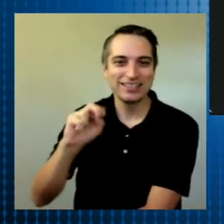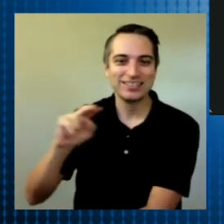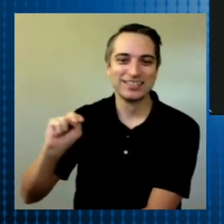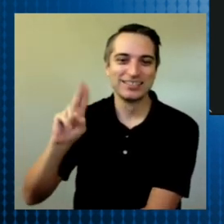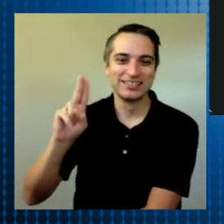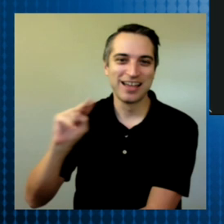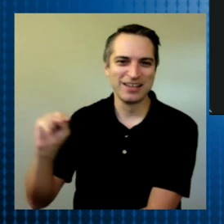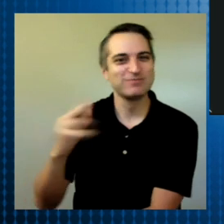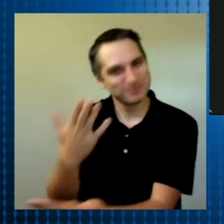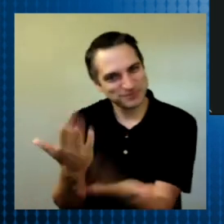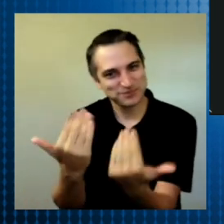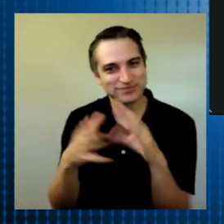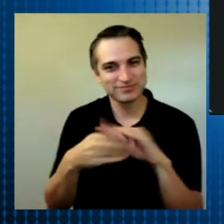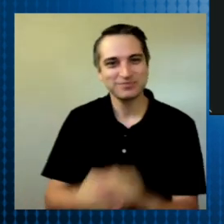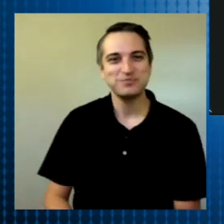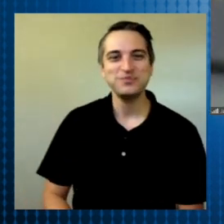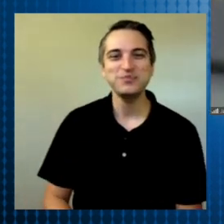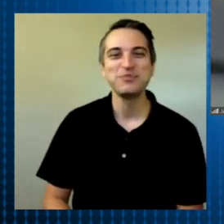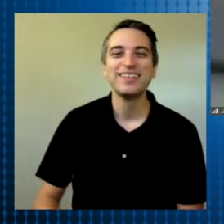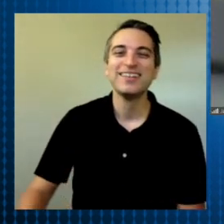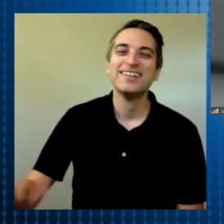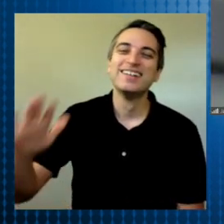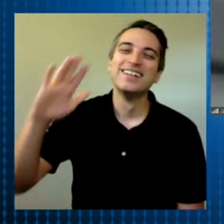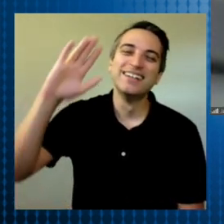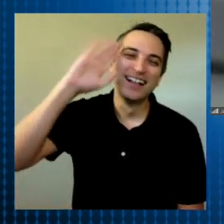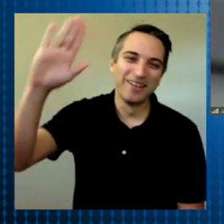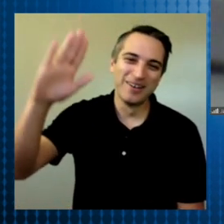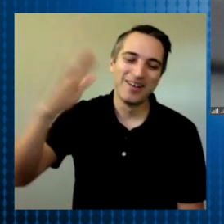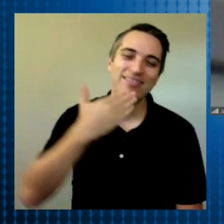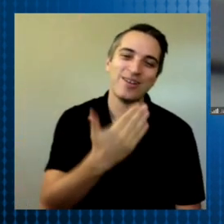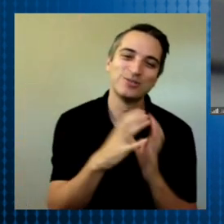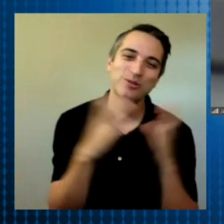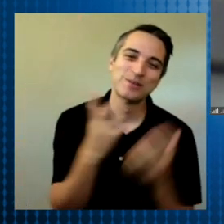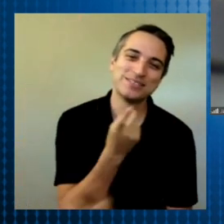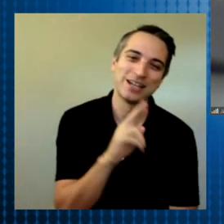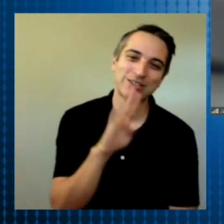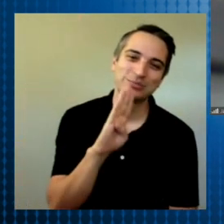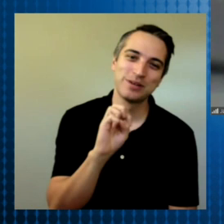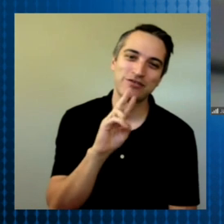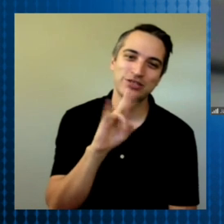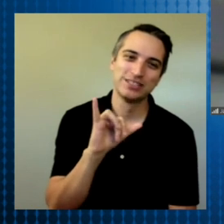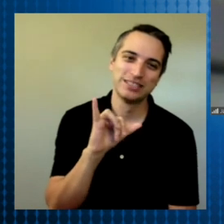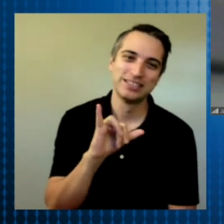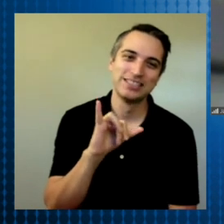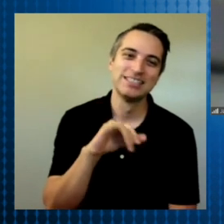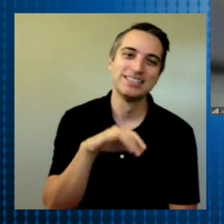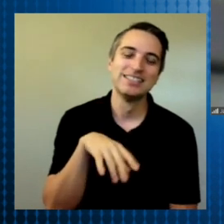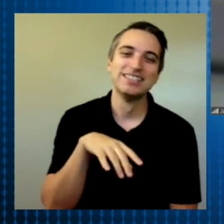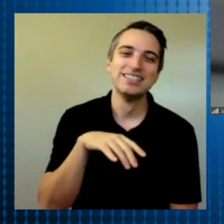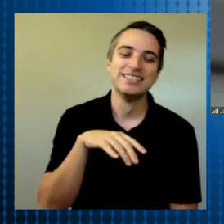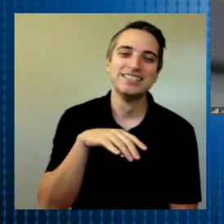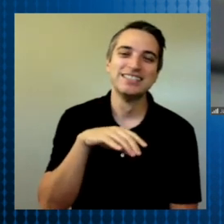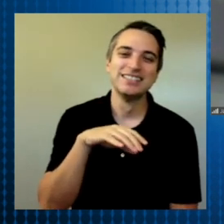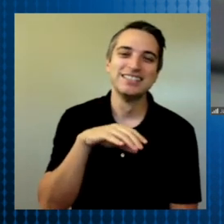audience? Hello, everybody. Thank you so much, Dr. Walker-Griffia. And I want to say a thank you to Dr. Pickard for the